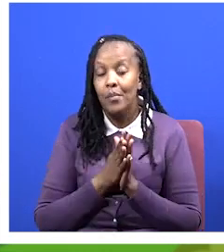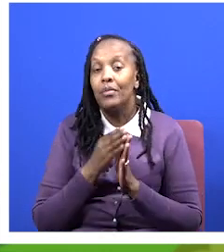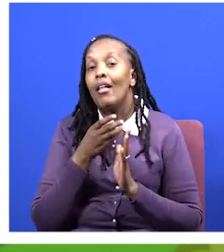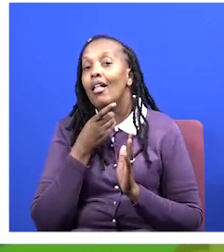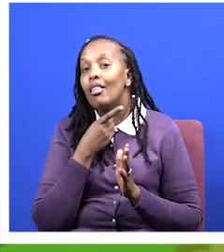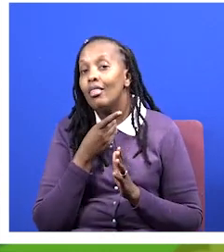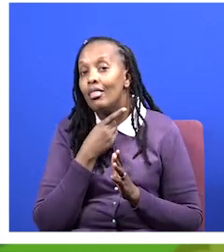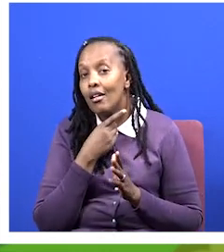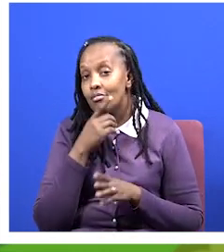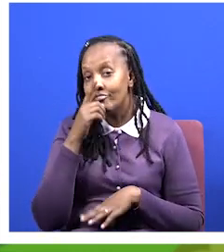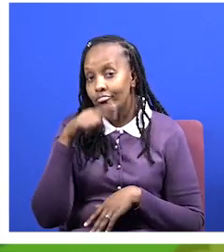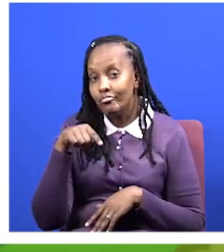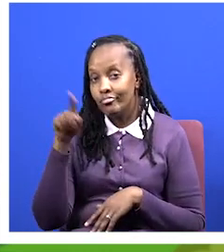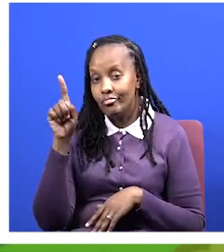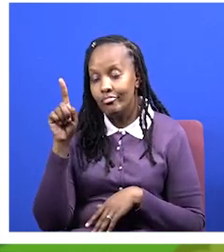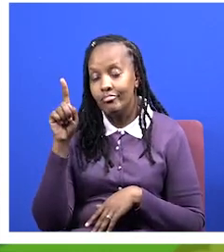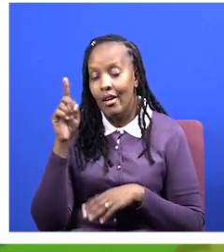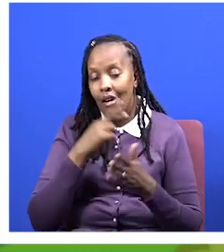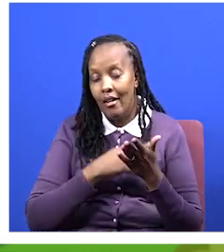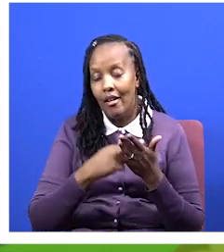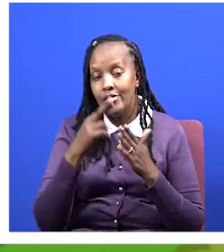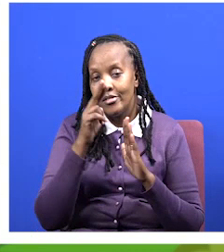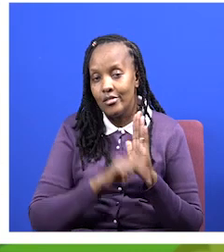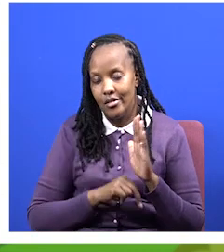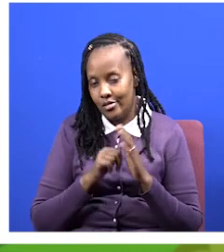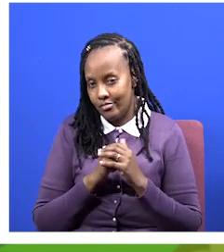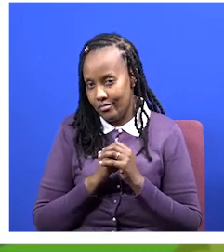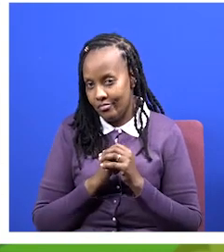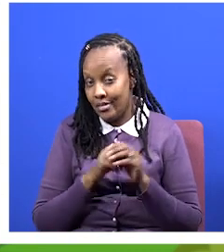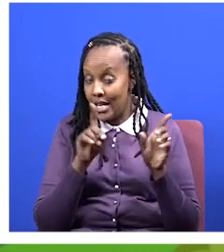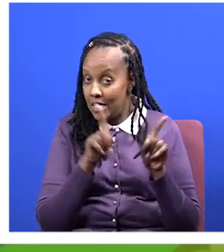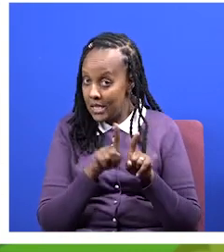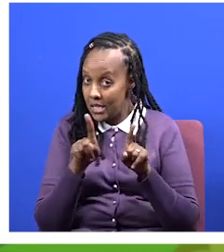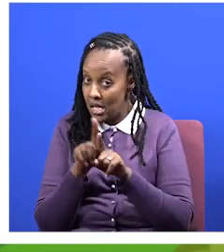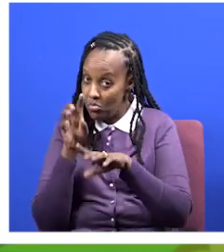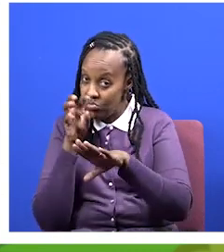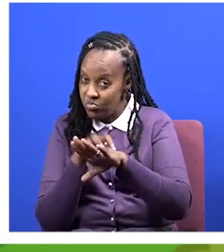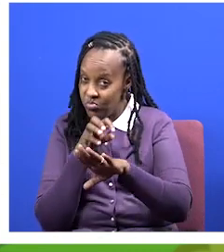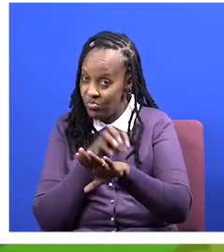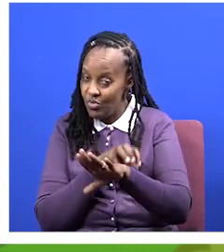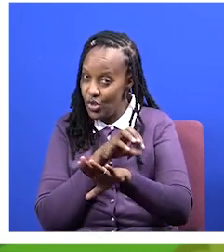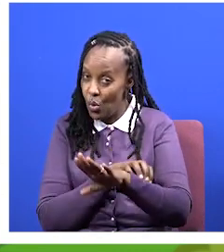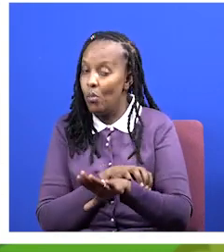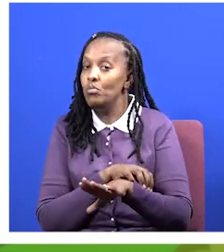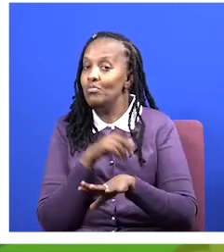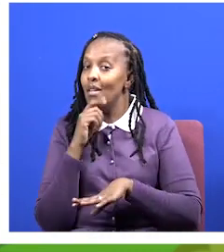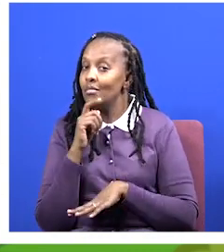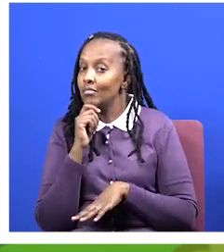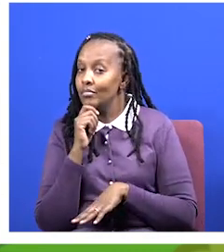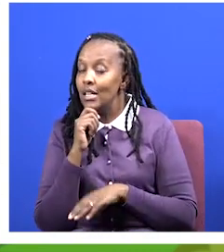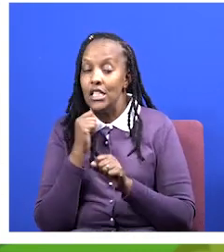for righteousness, and God will fill us up. Just like Job didn't